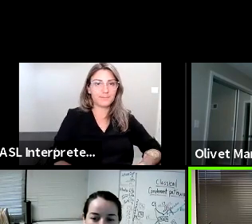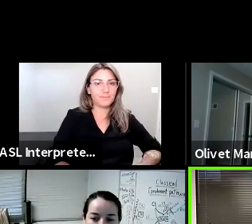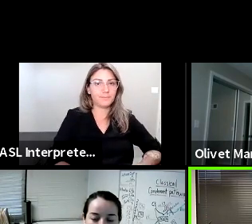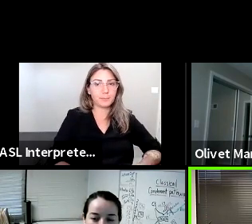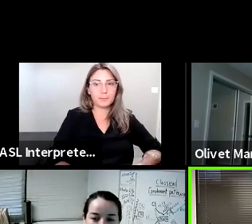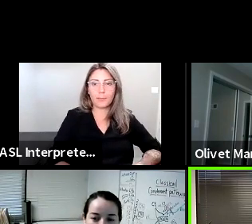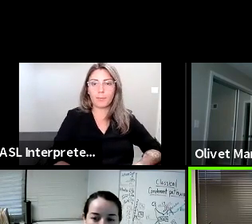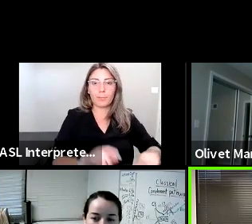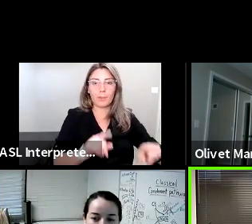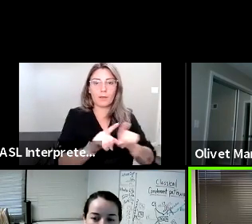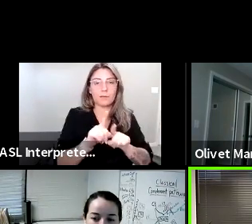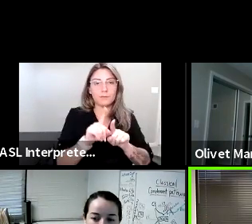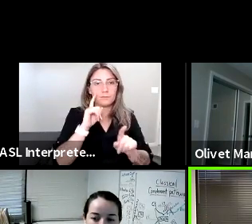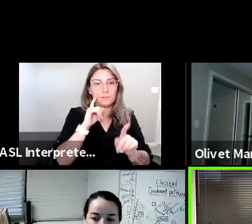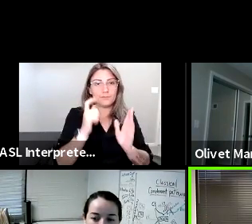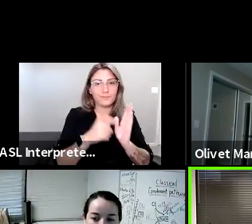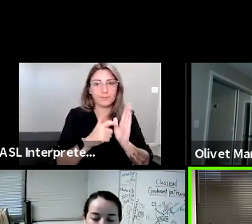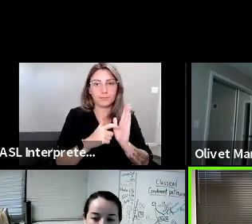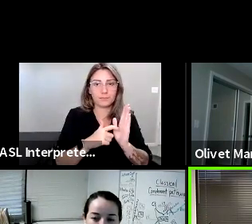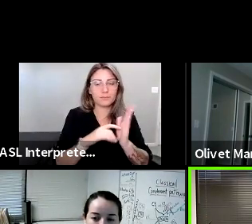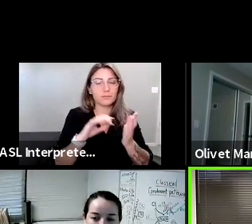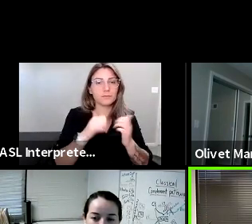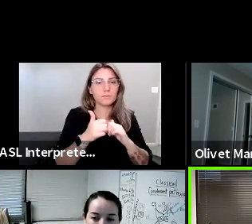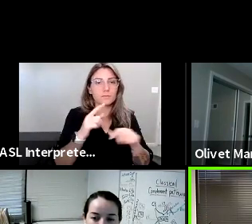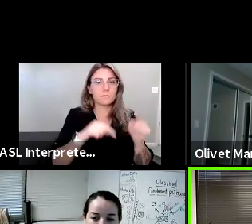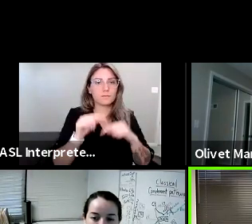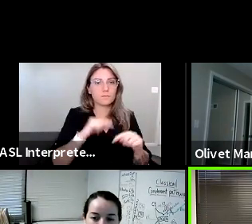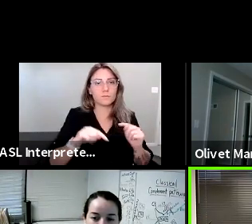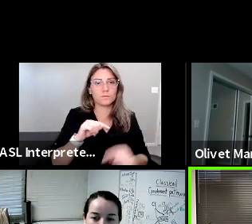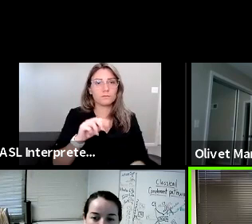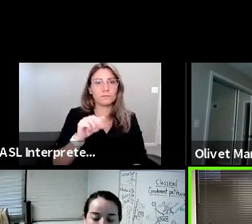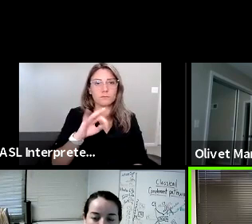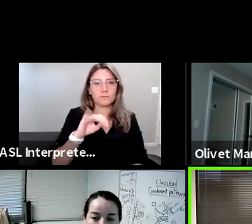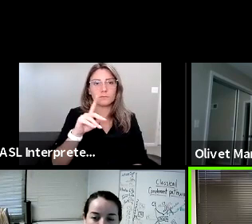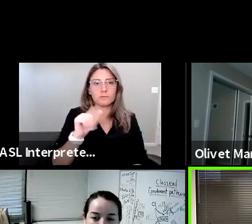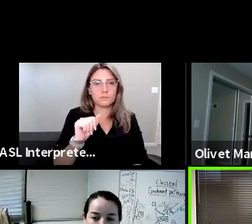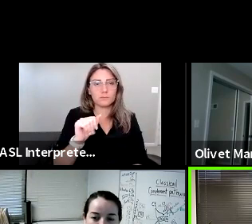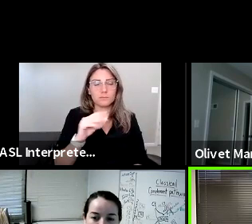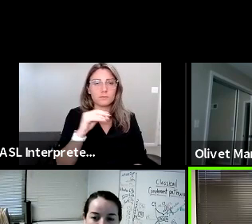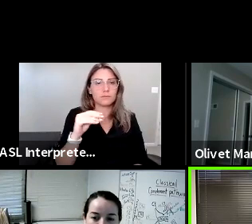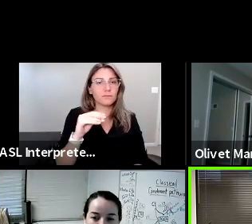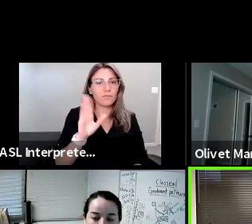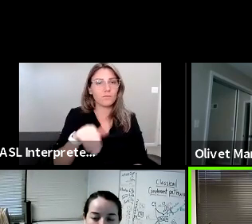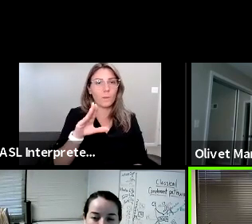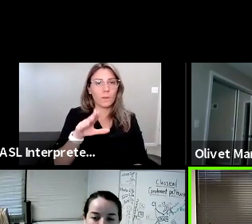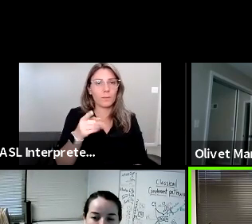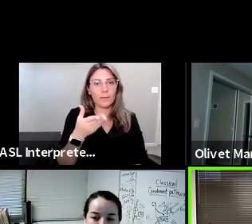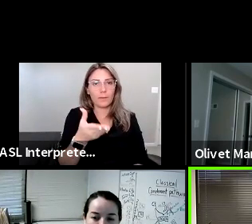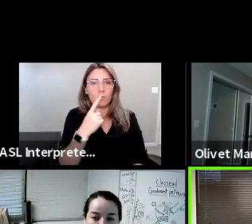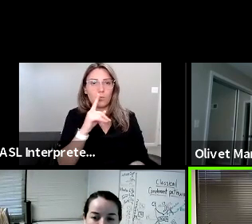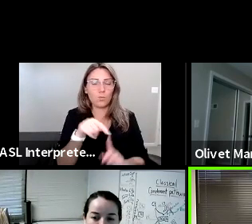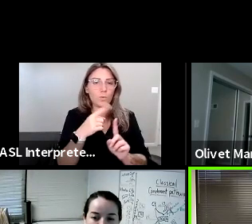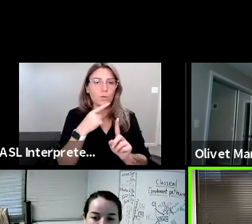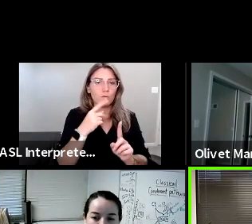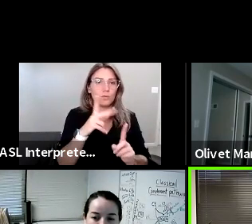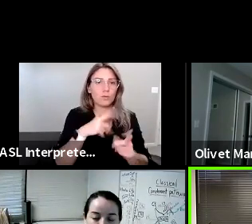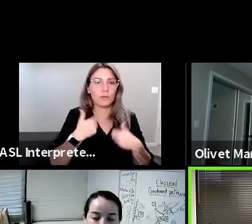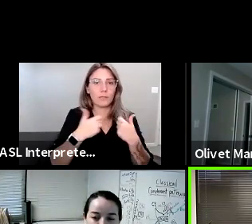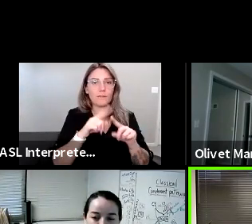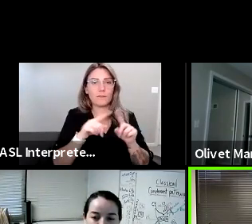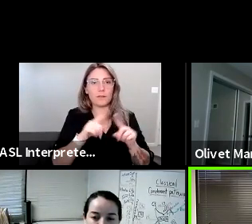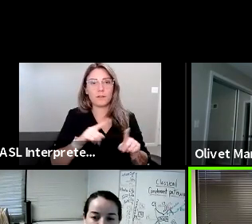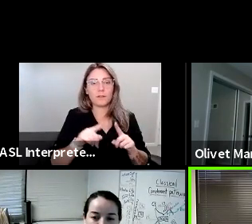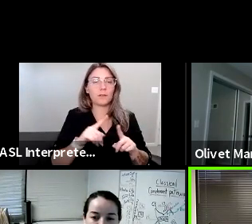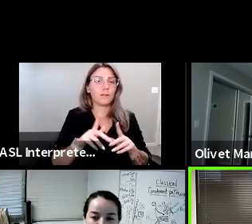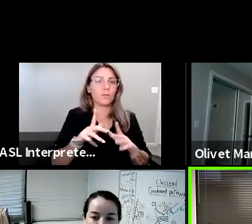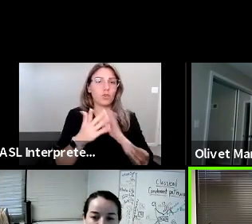I also noticed the way that I feel, you know, going back to Guatemala and, you know, growing up there a bit and seeing, I feel like when you live in the different countries in Latin